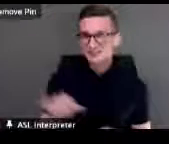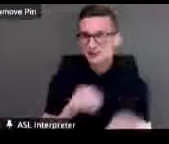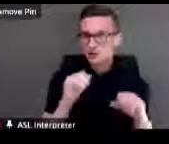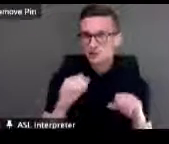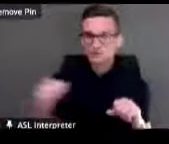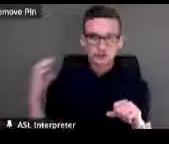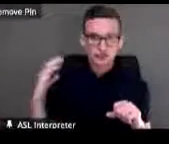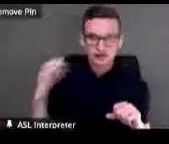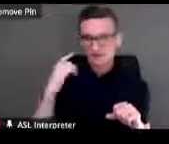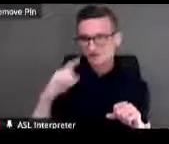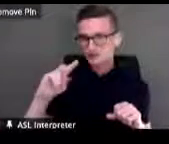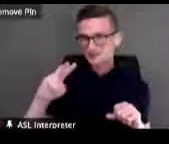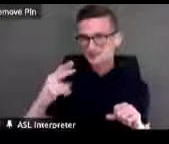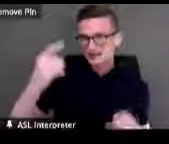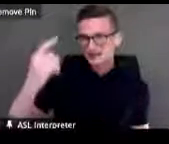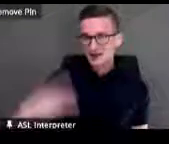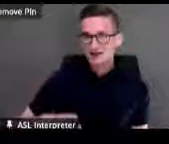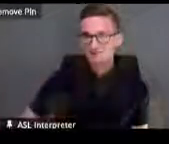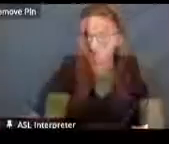half.